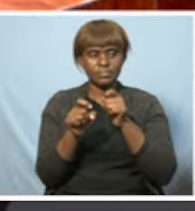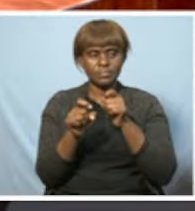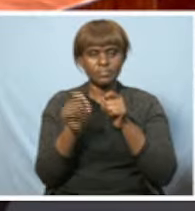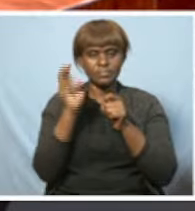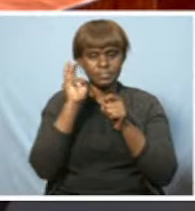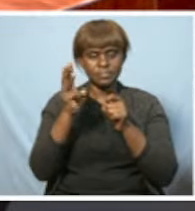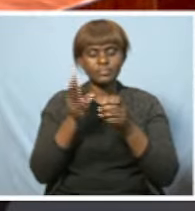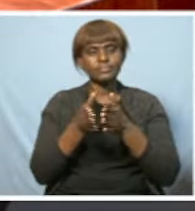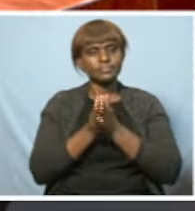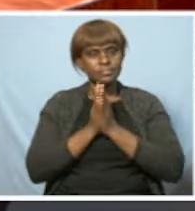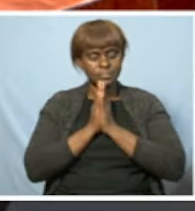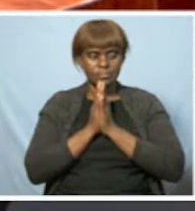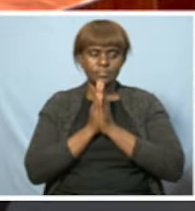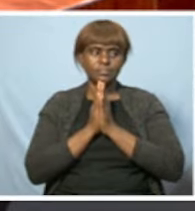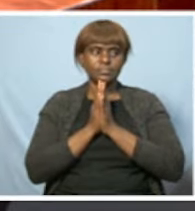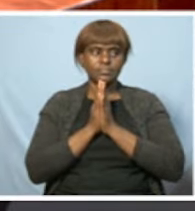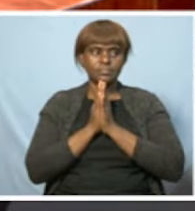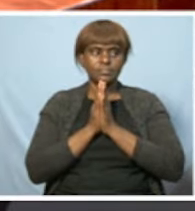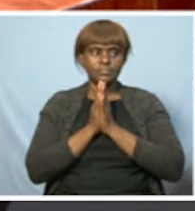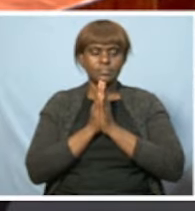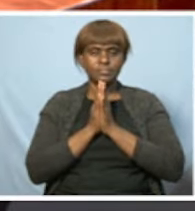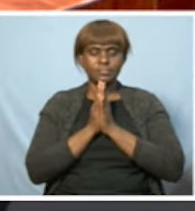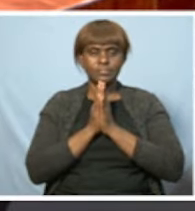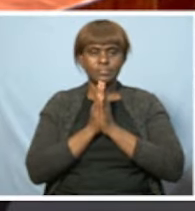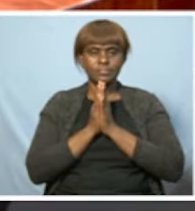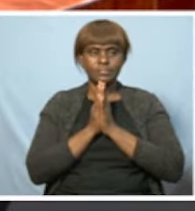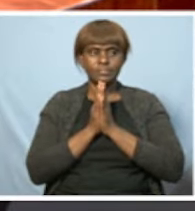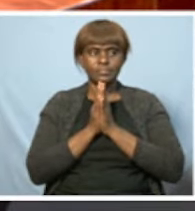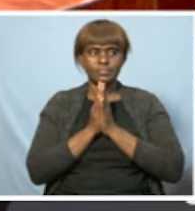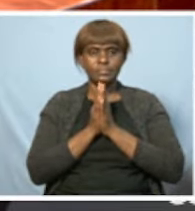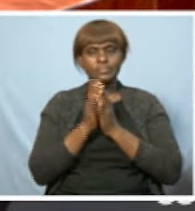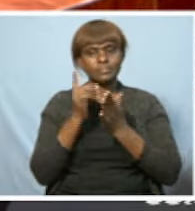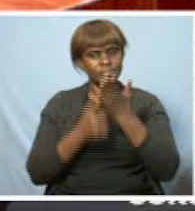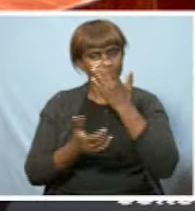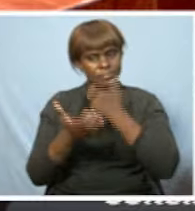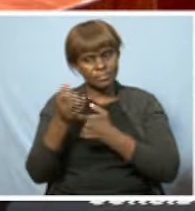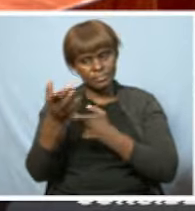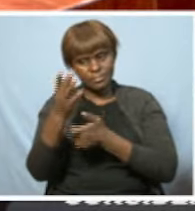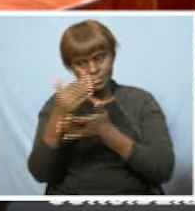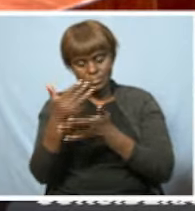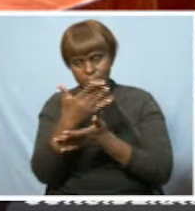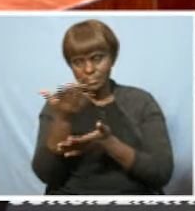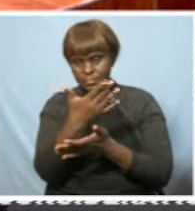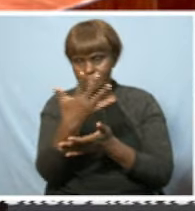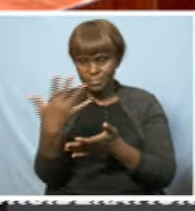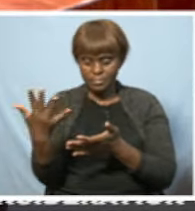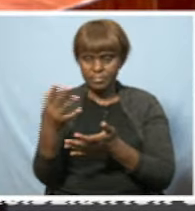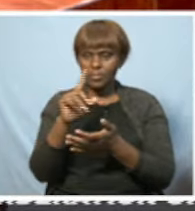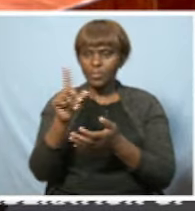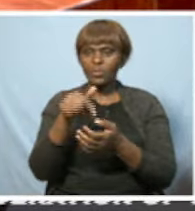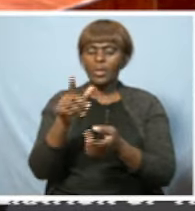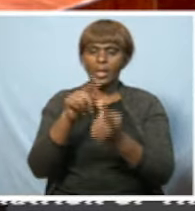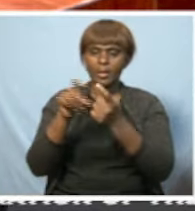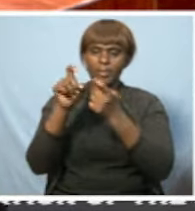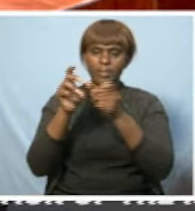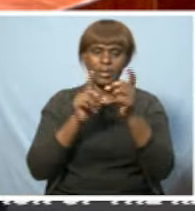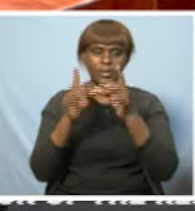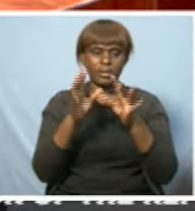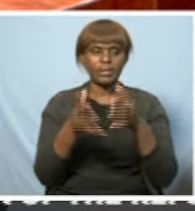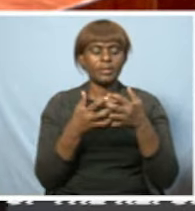that at least consult him on some of the things where you have challenges. Director